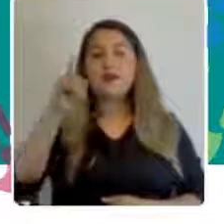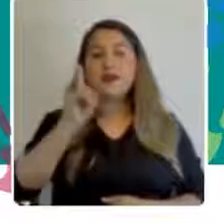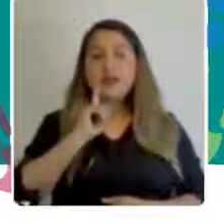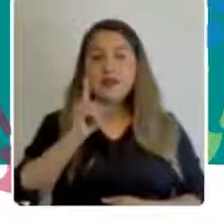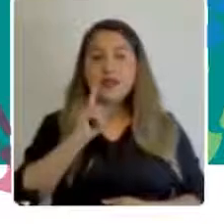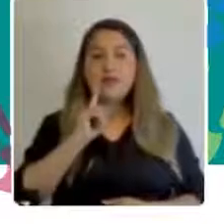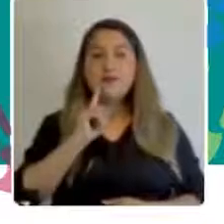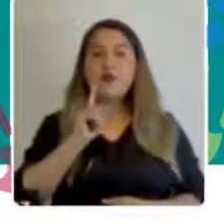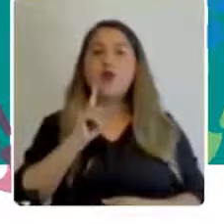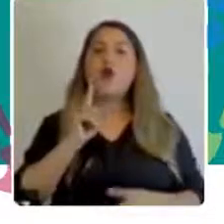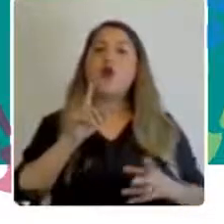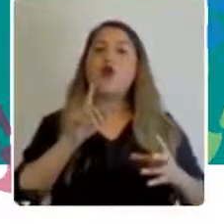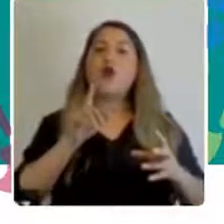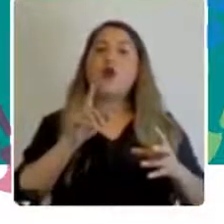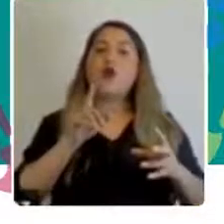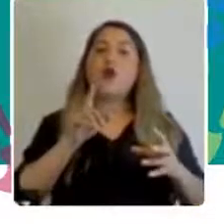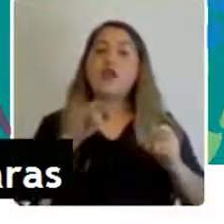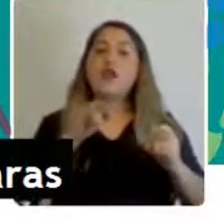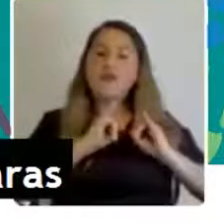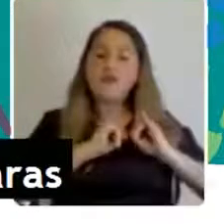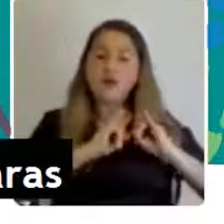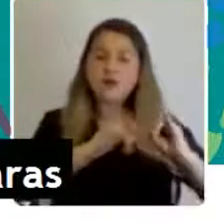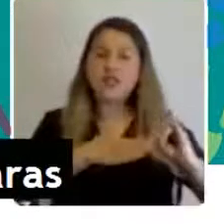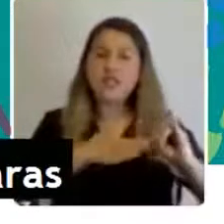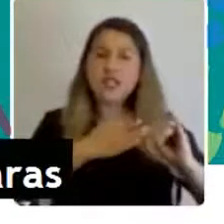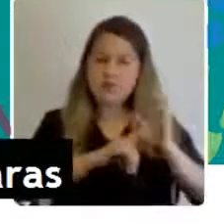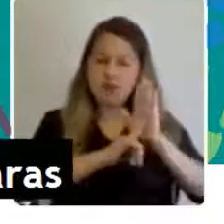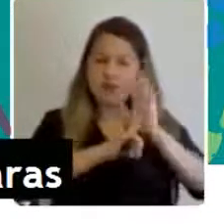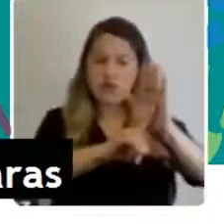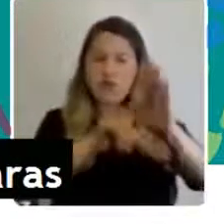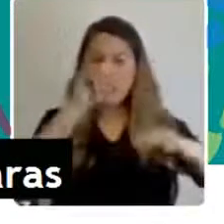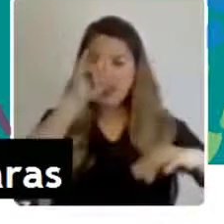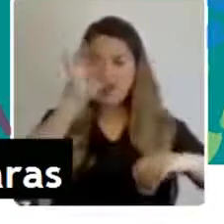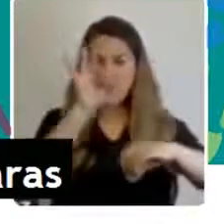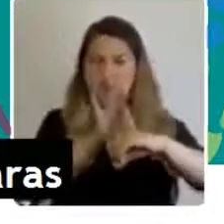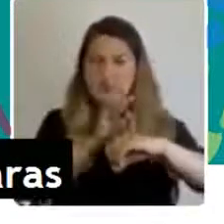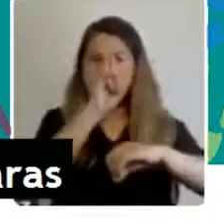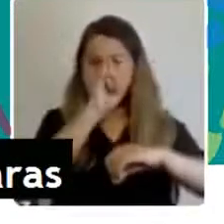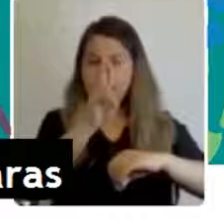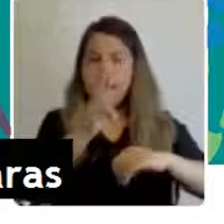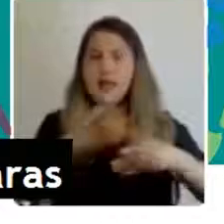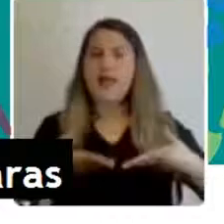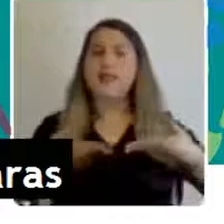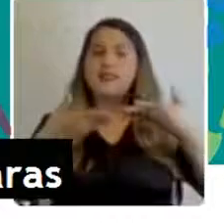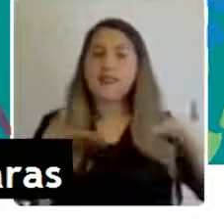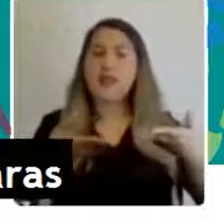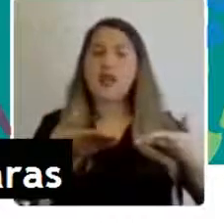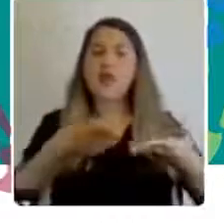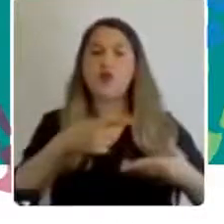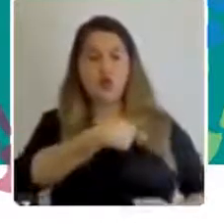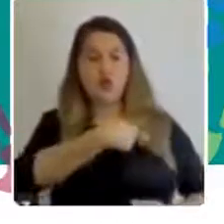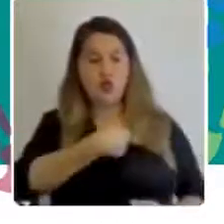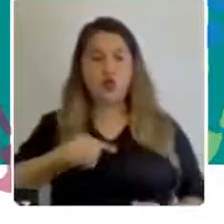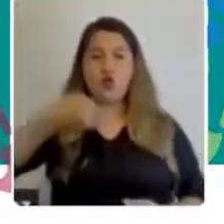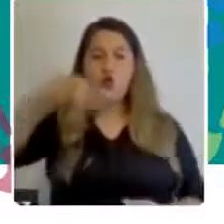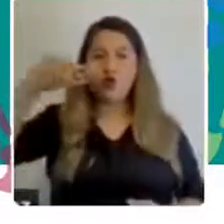So meaning that we should code. We are using the international classification